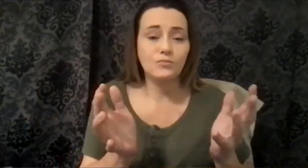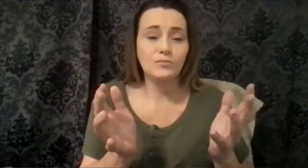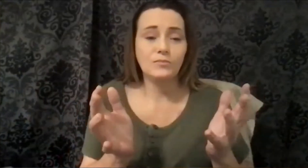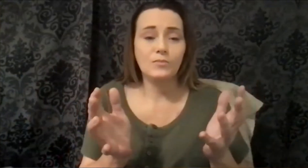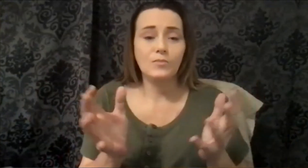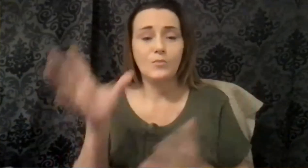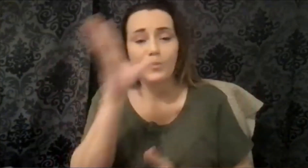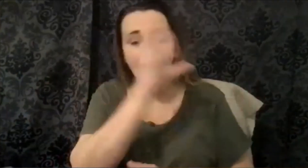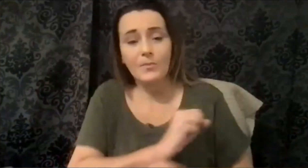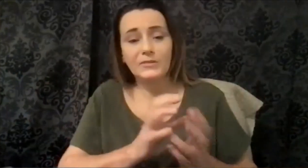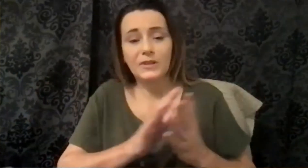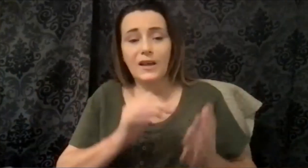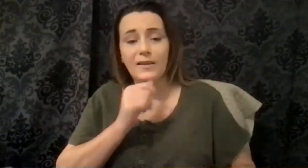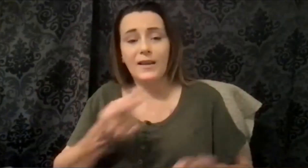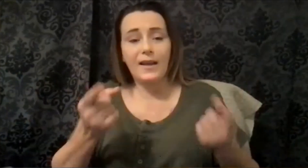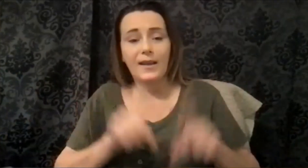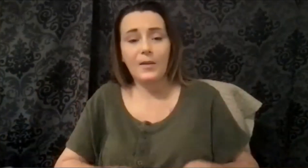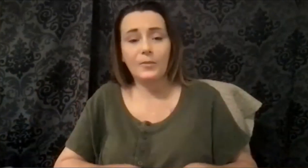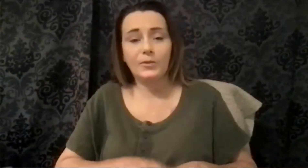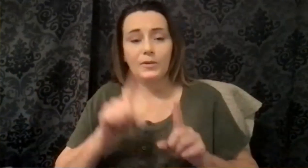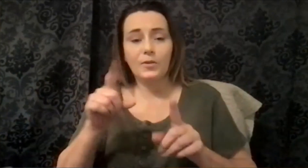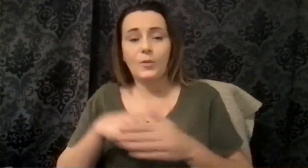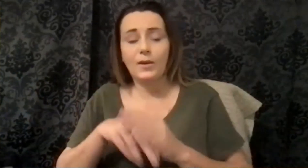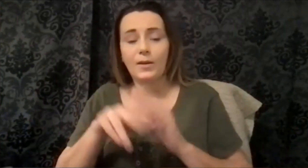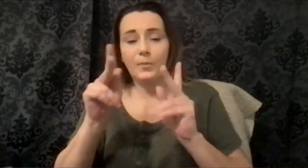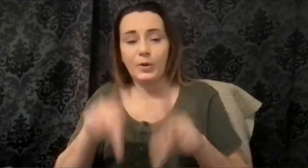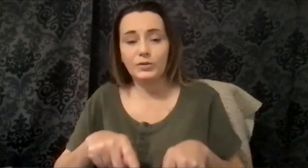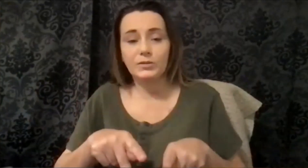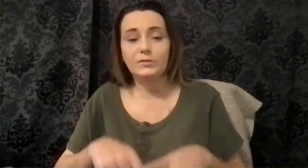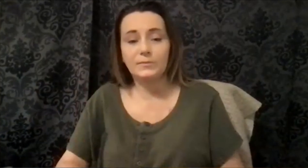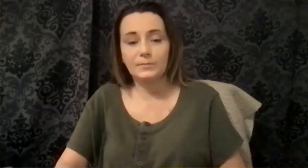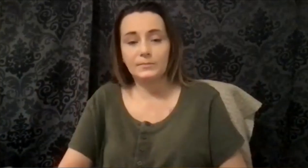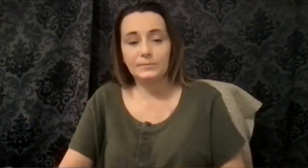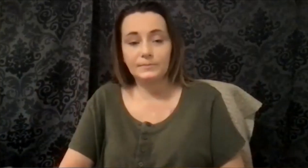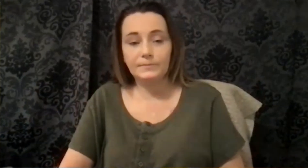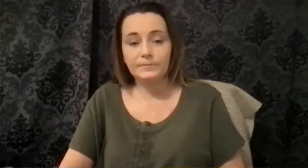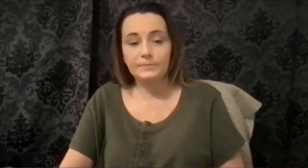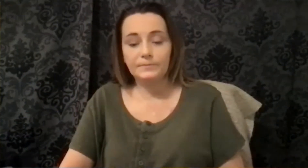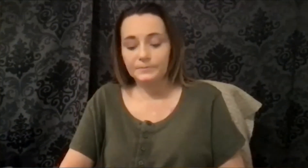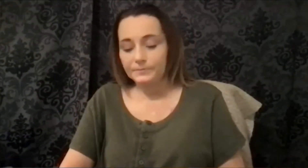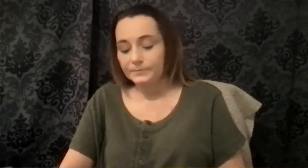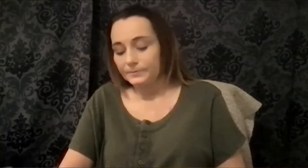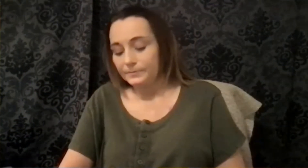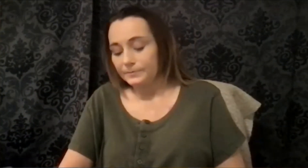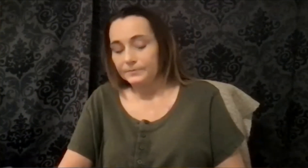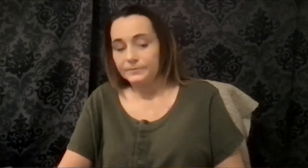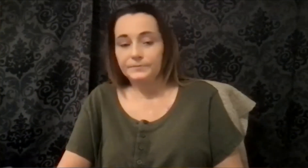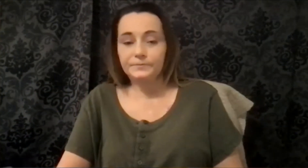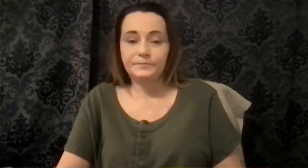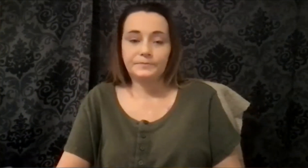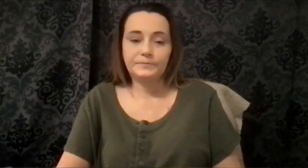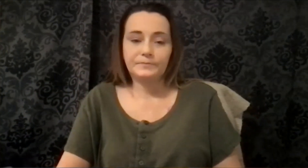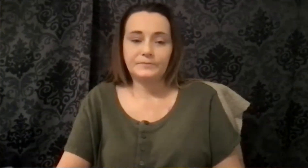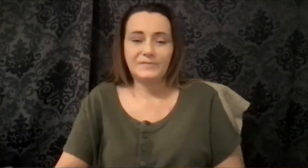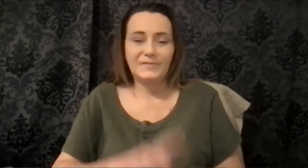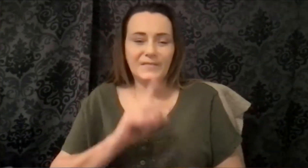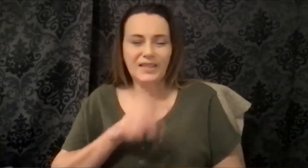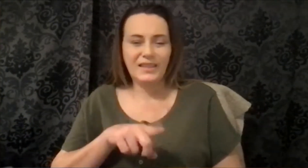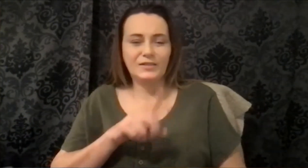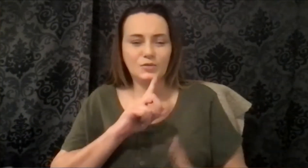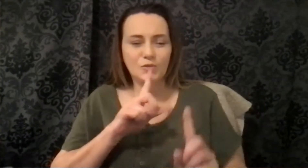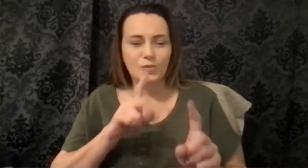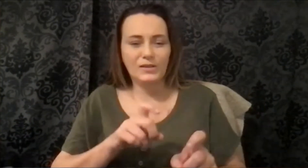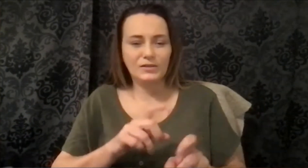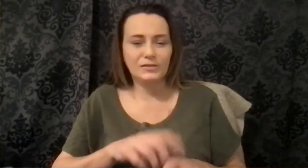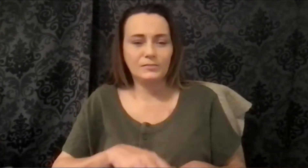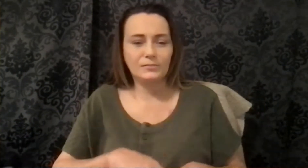not being able to go places in person. As you know, so that I believe, I don't know, does that answer your question where the